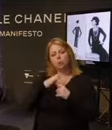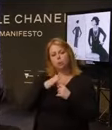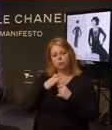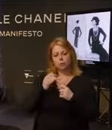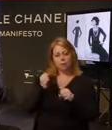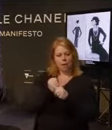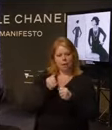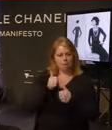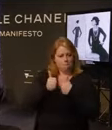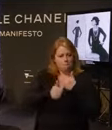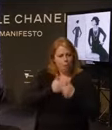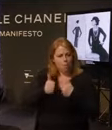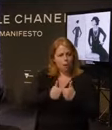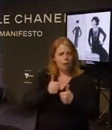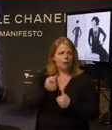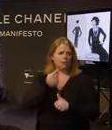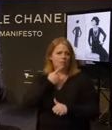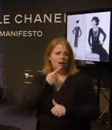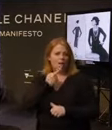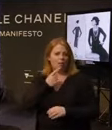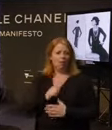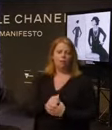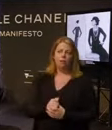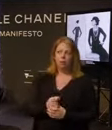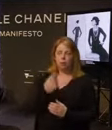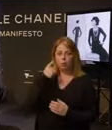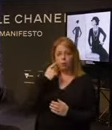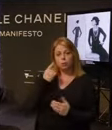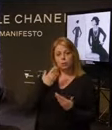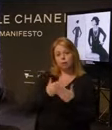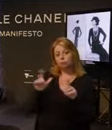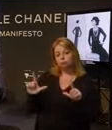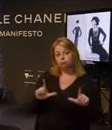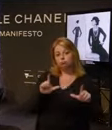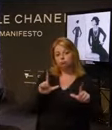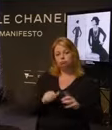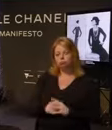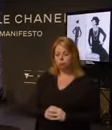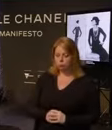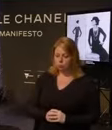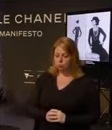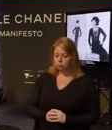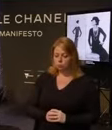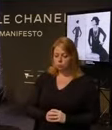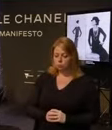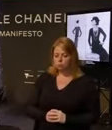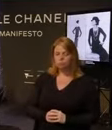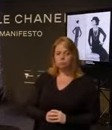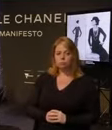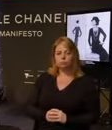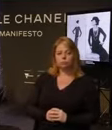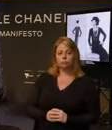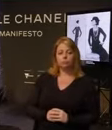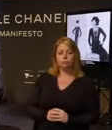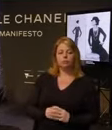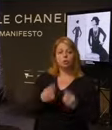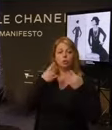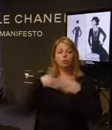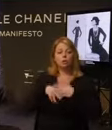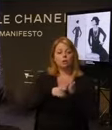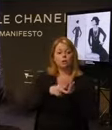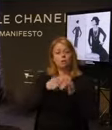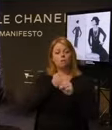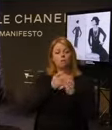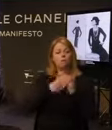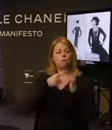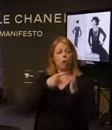popularising the style of the little black dress. And we see the one behind us, which was featured in Vogue in 1926. I'm